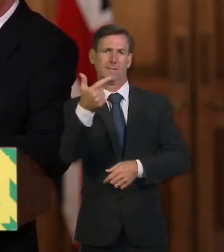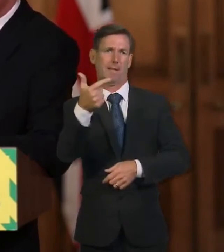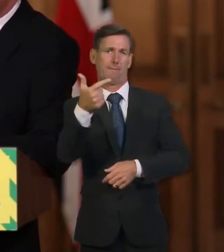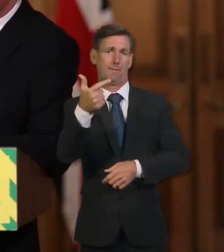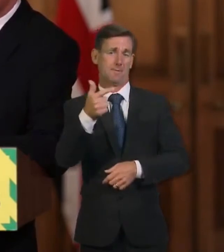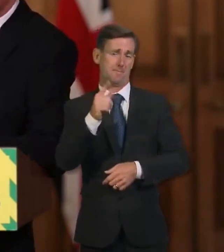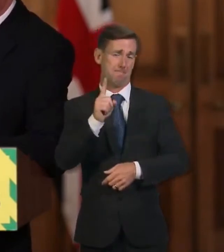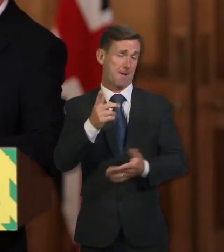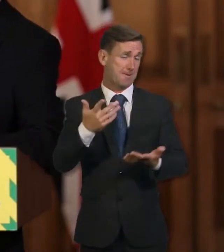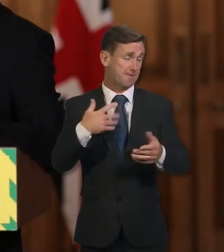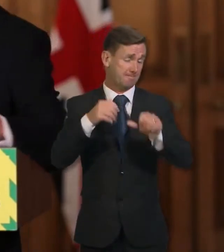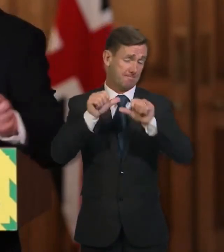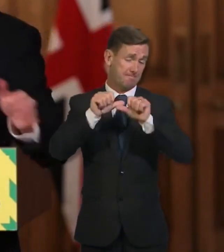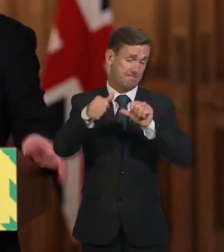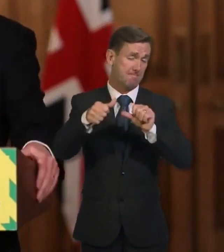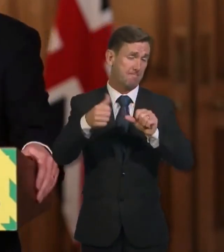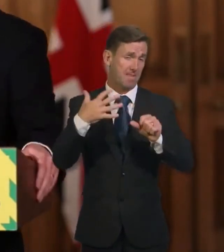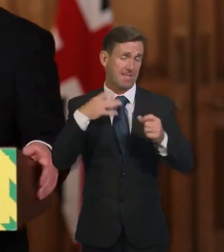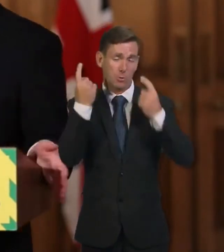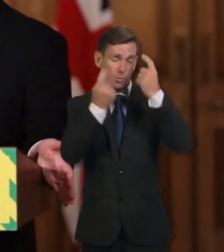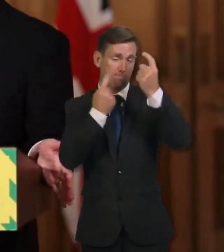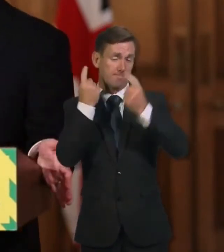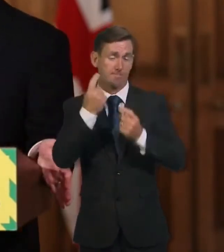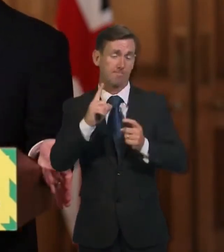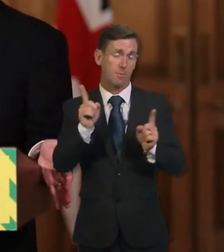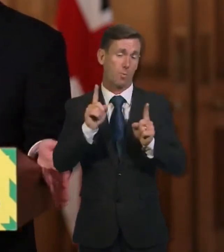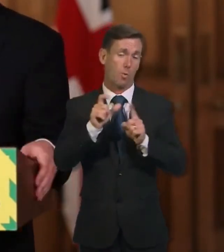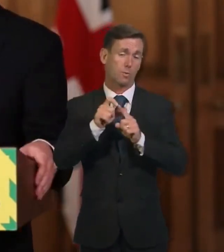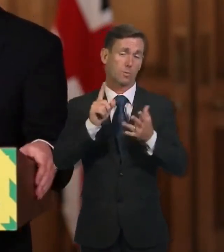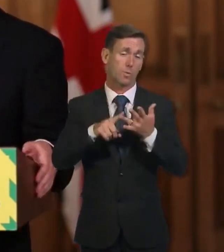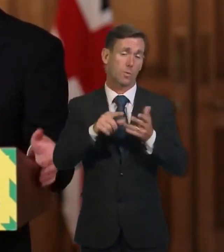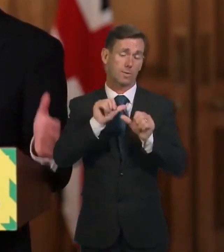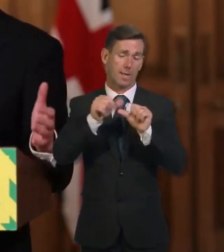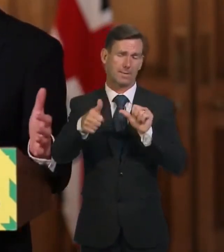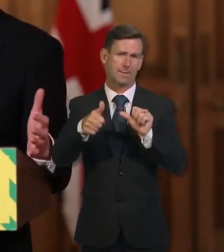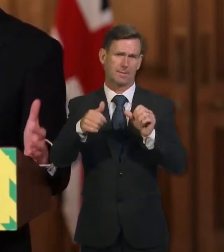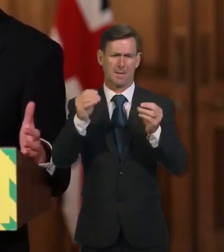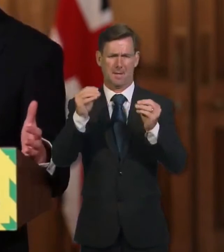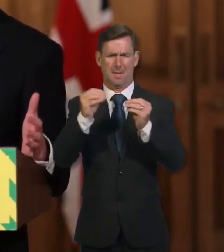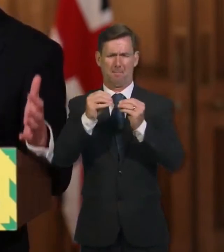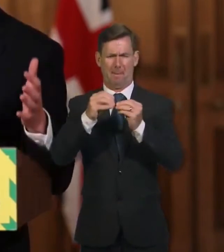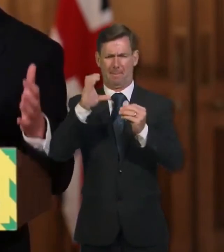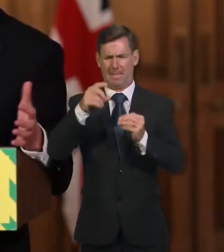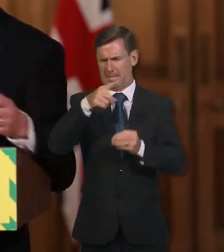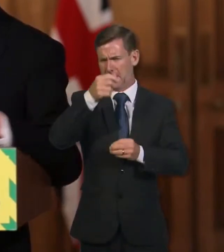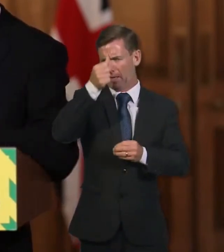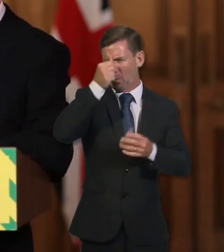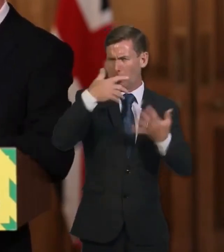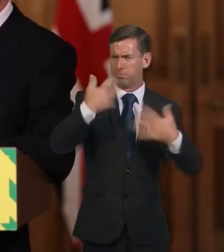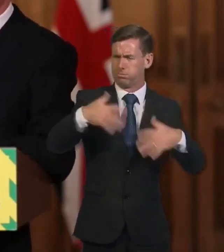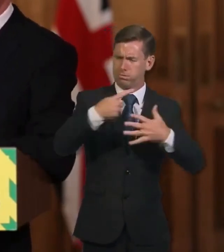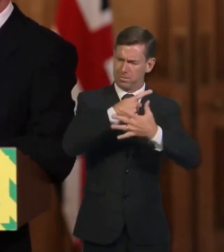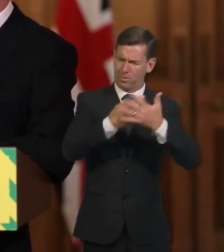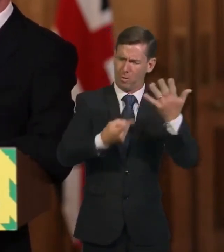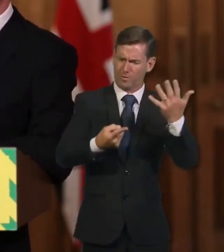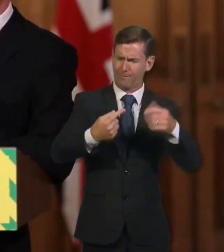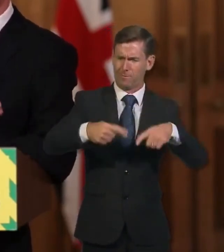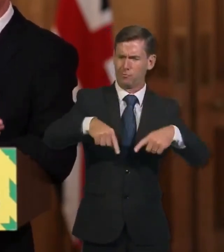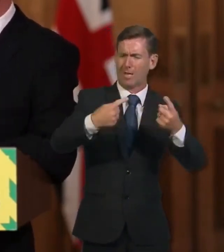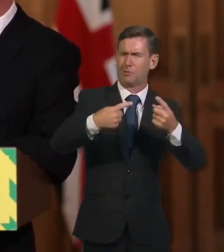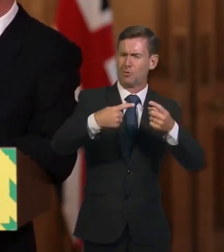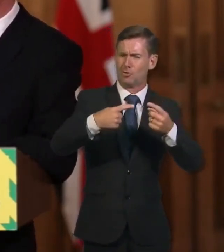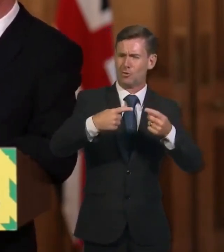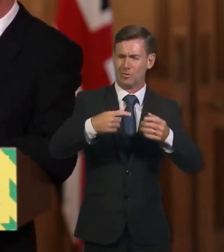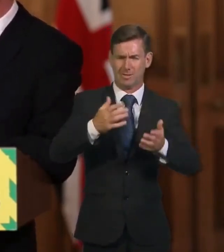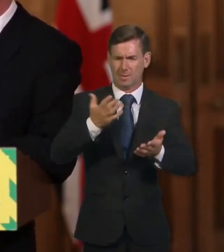the BBC, there are lots of challenges. I've already said the challenge of ensuring impartiality, the challenge of respecting